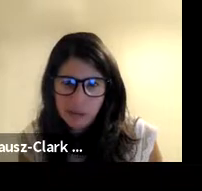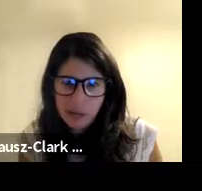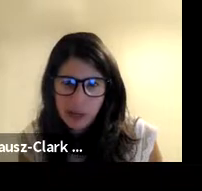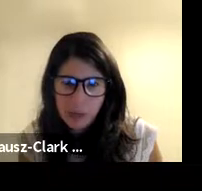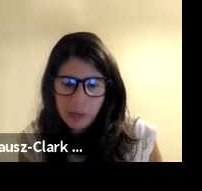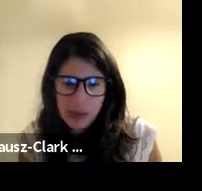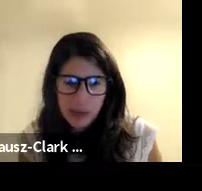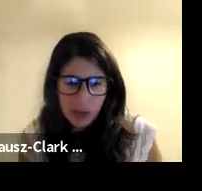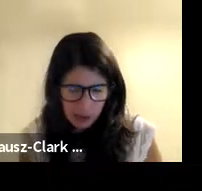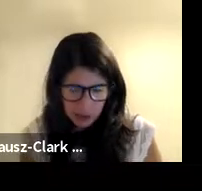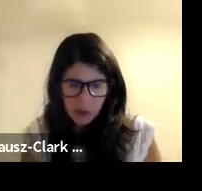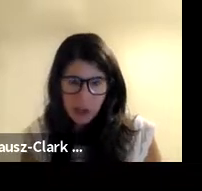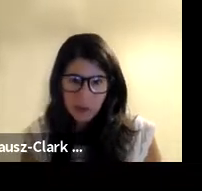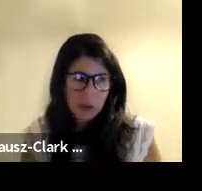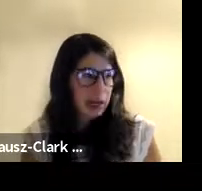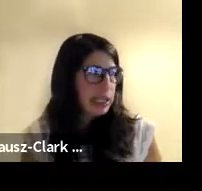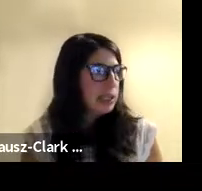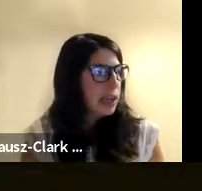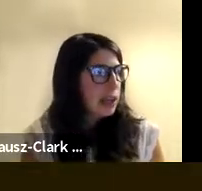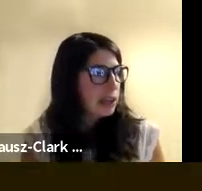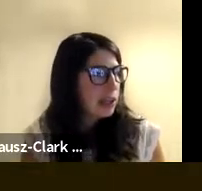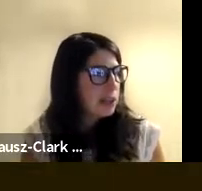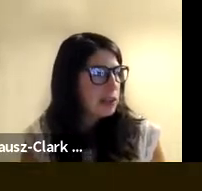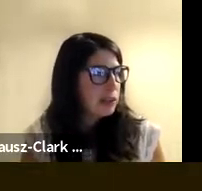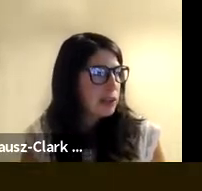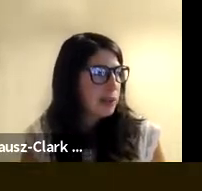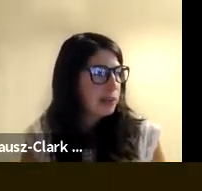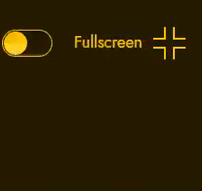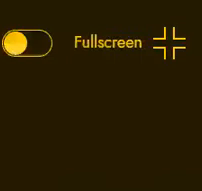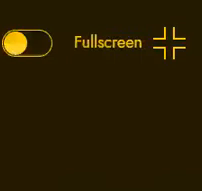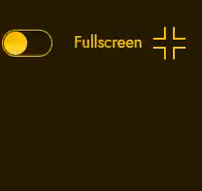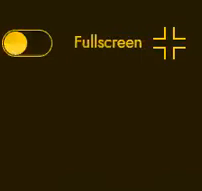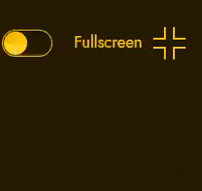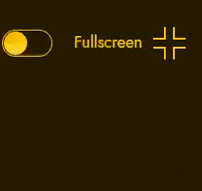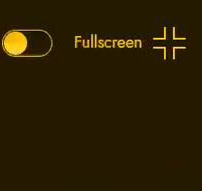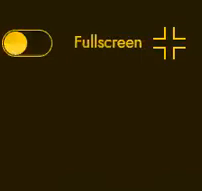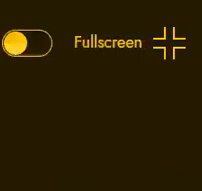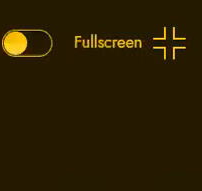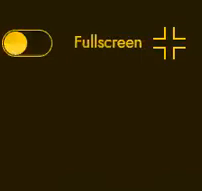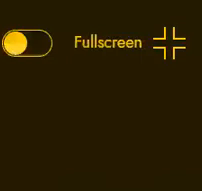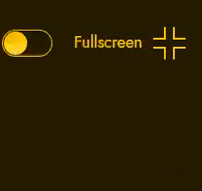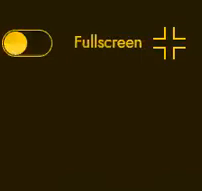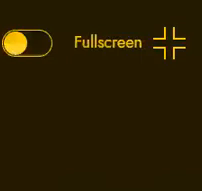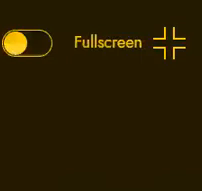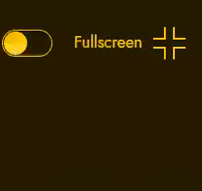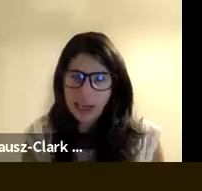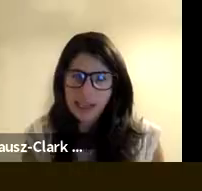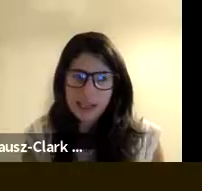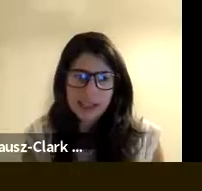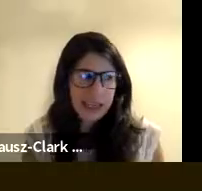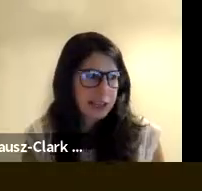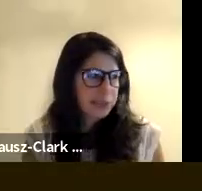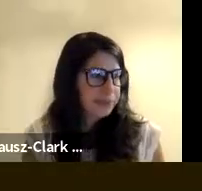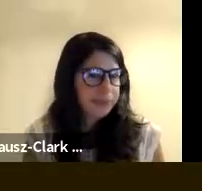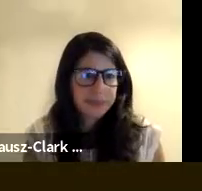right after Jacob. So Jacob, when you're ready, I'll start the timer. Great. Can you guys hear me okay? We can,